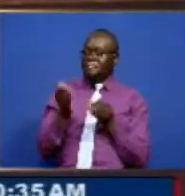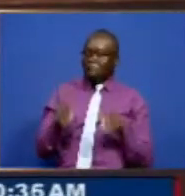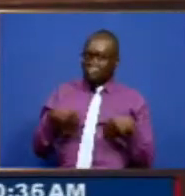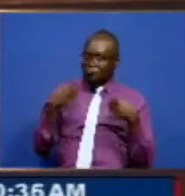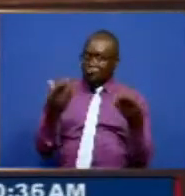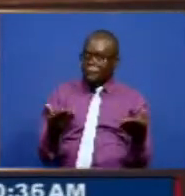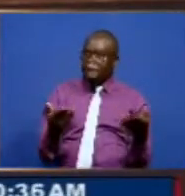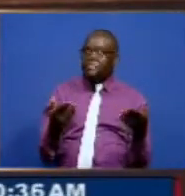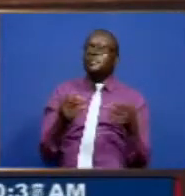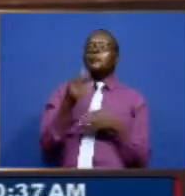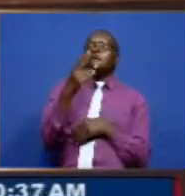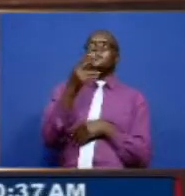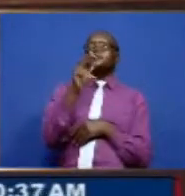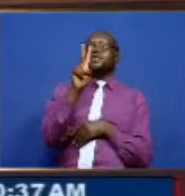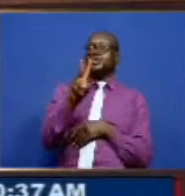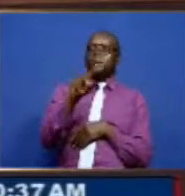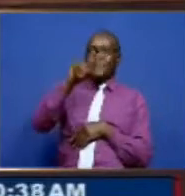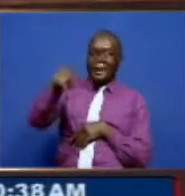supplied